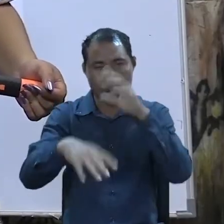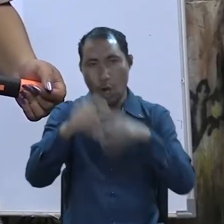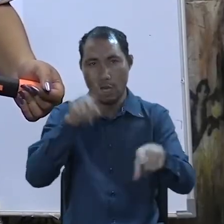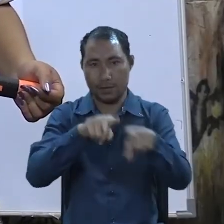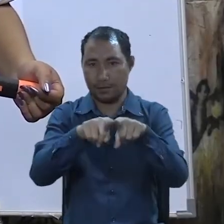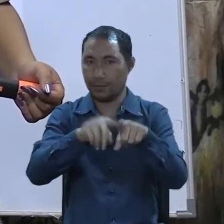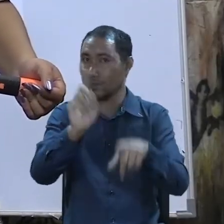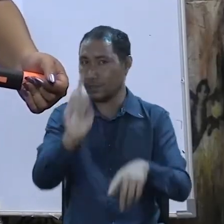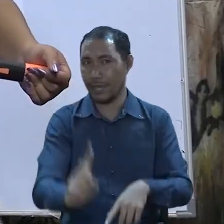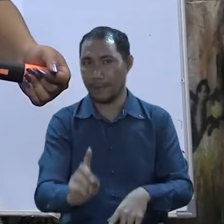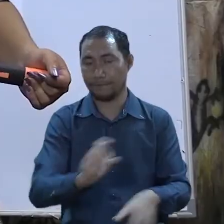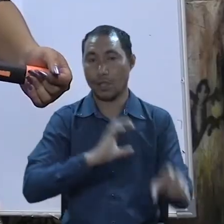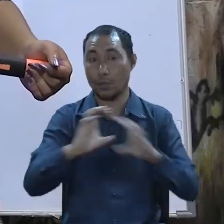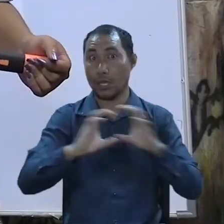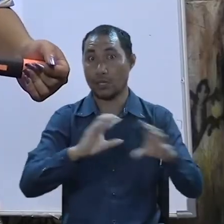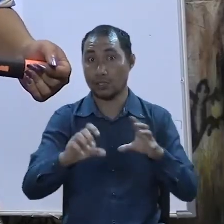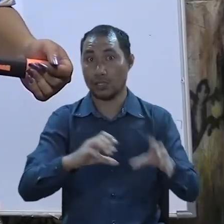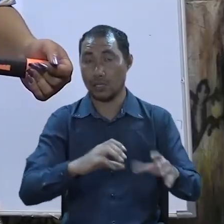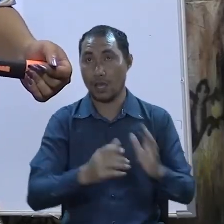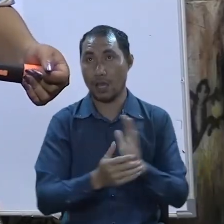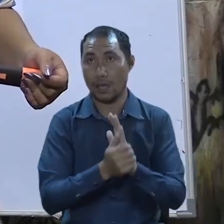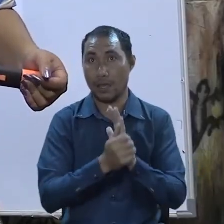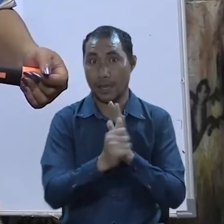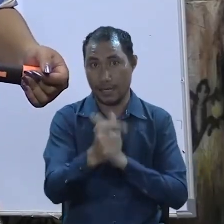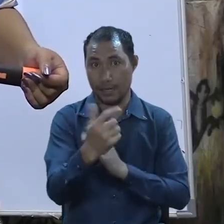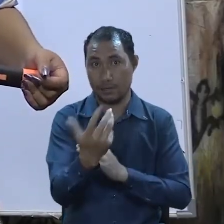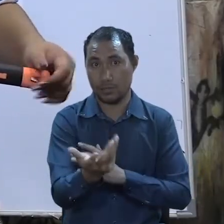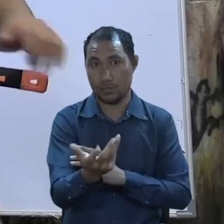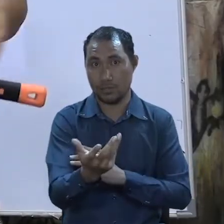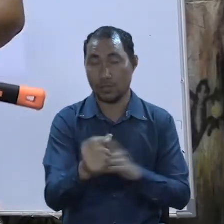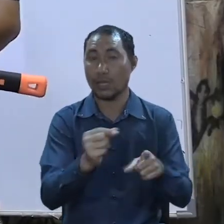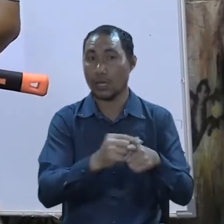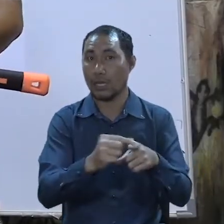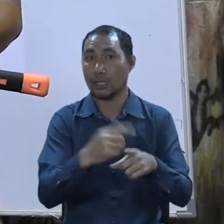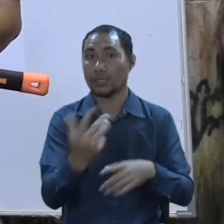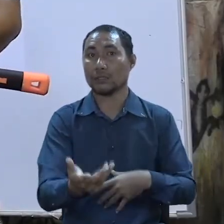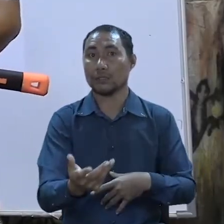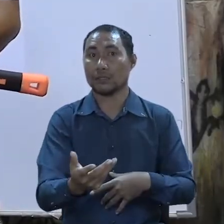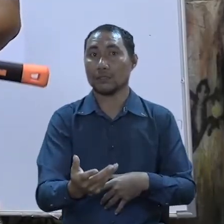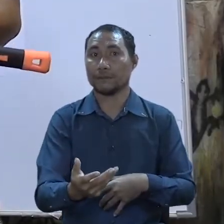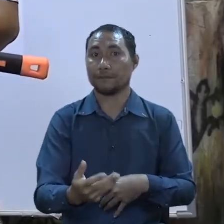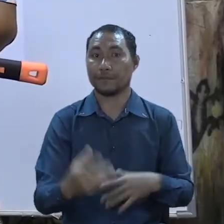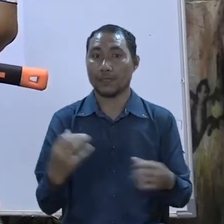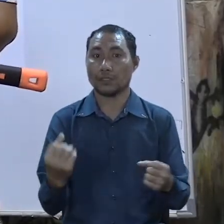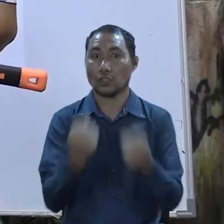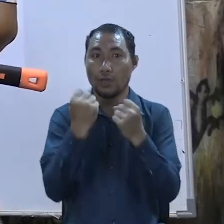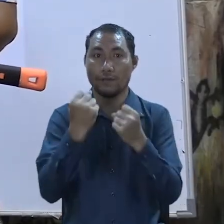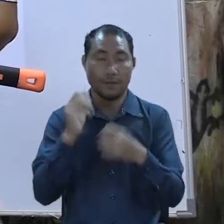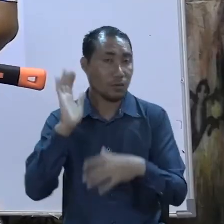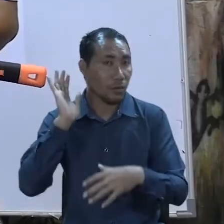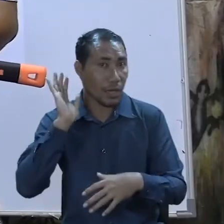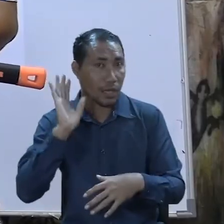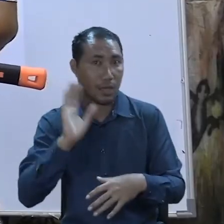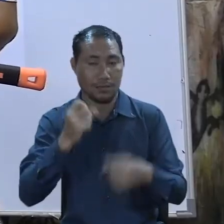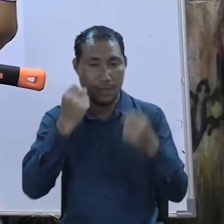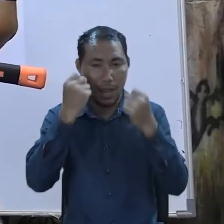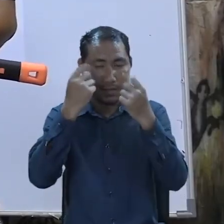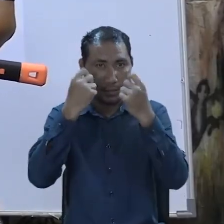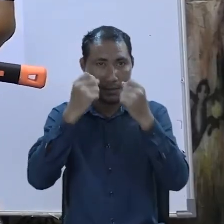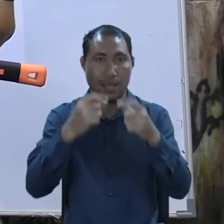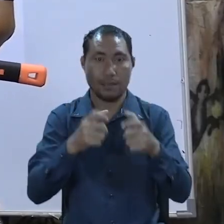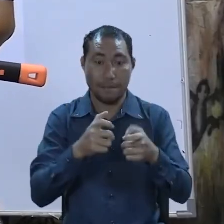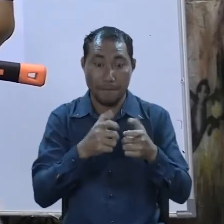Our next lesson, I'll make sure to show you or demonstrate how to use this tool in a